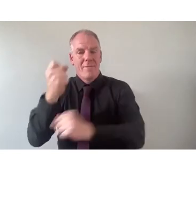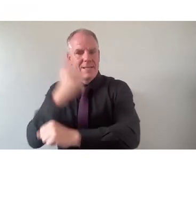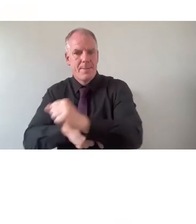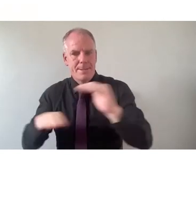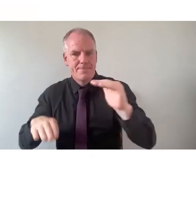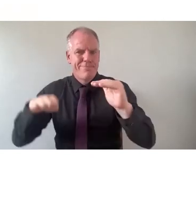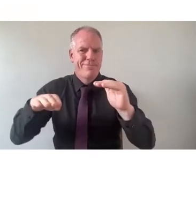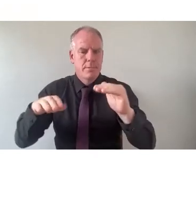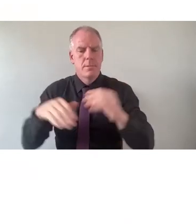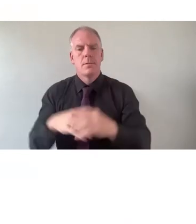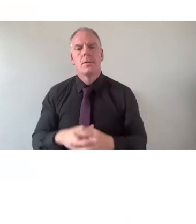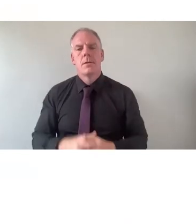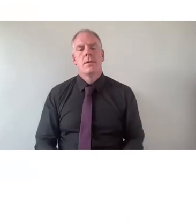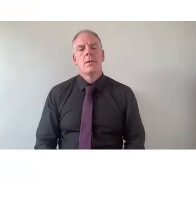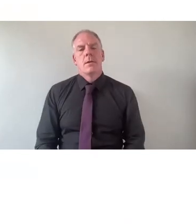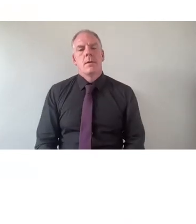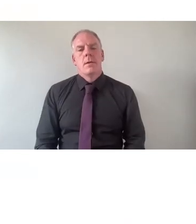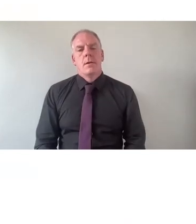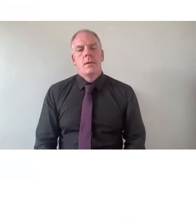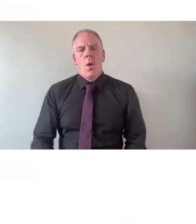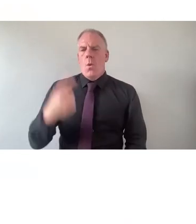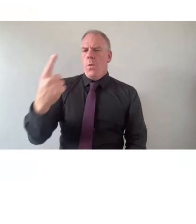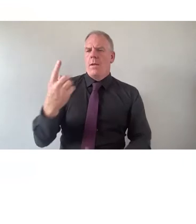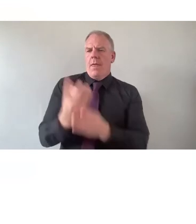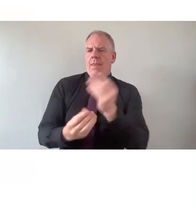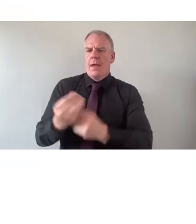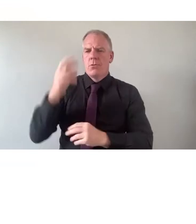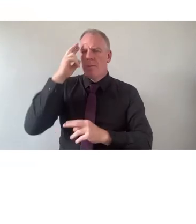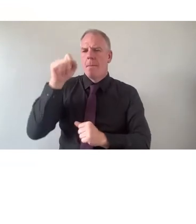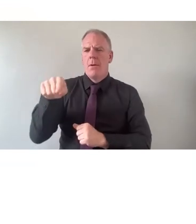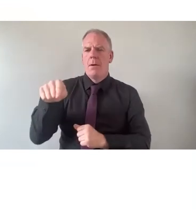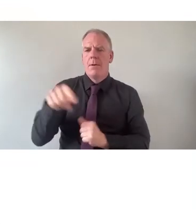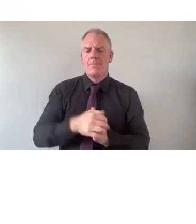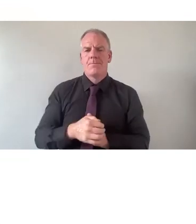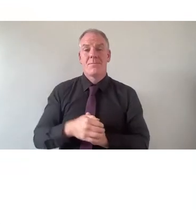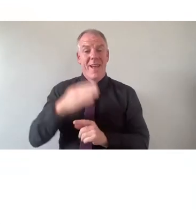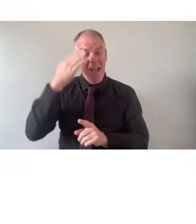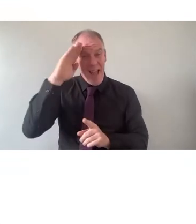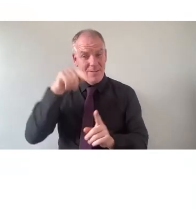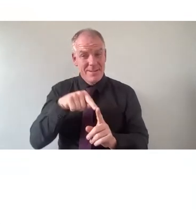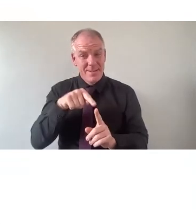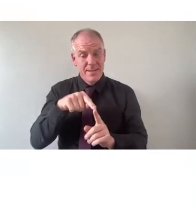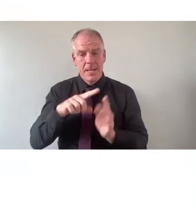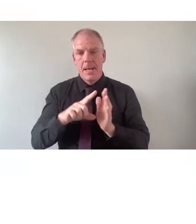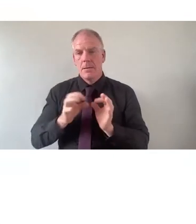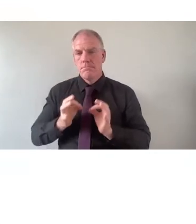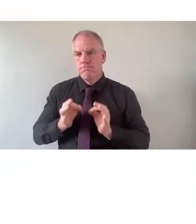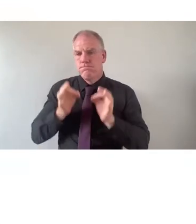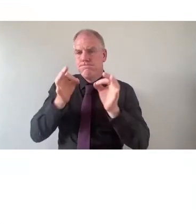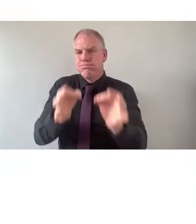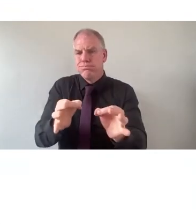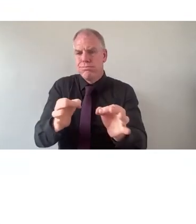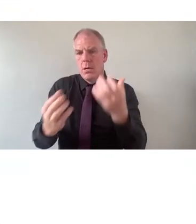disabilities. Now, I think what is maybe one key factor here is that perhaps Ireland was maybe later than other countries